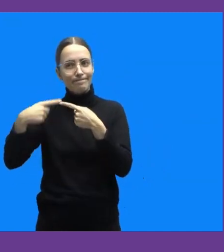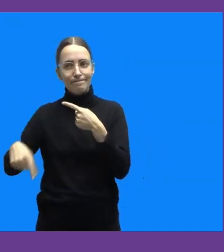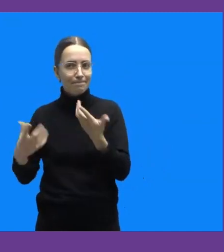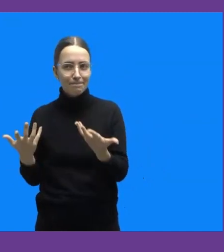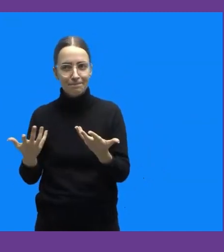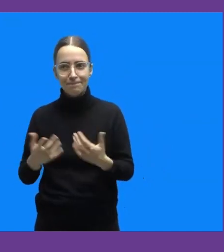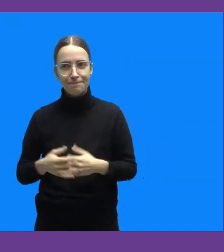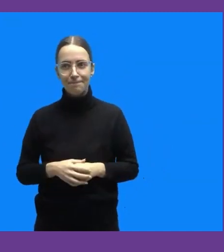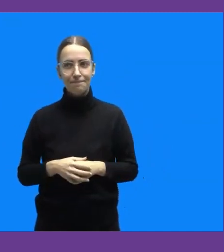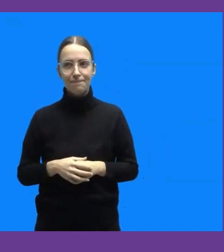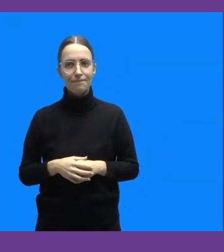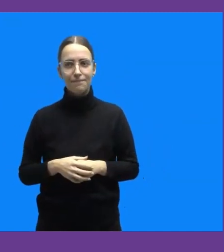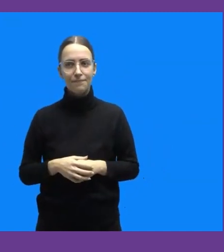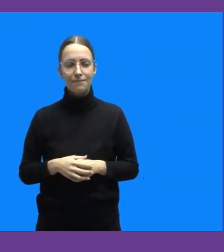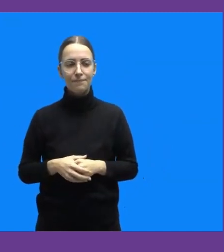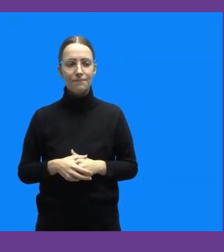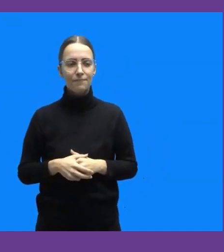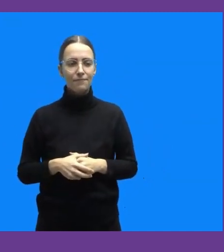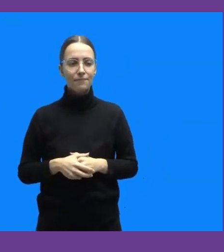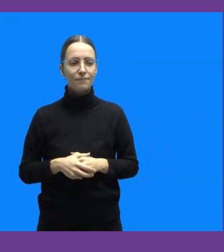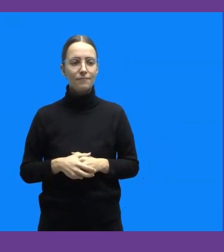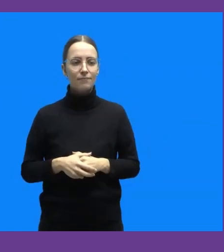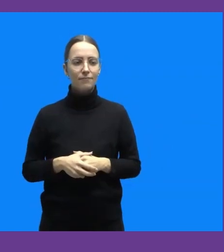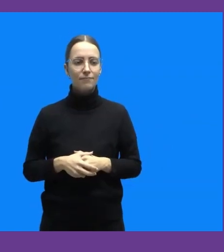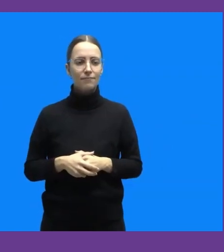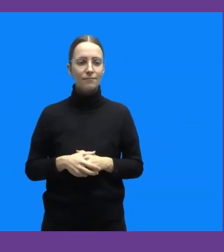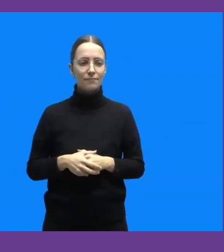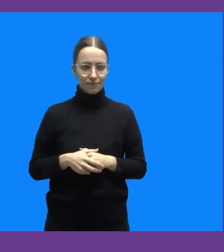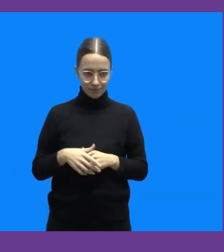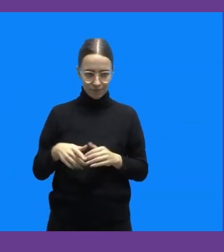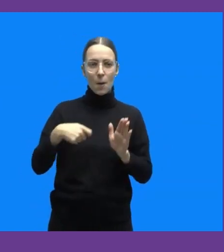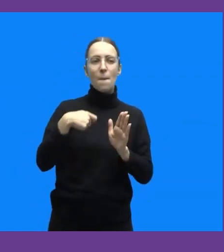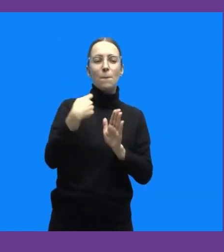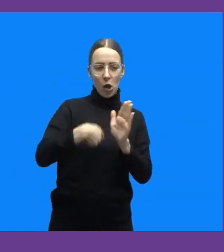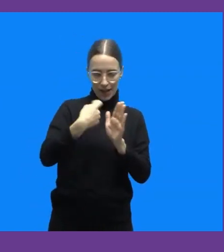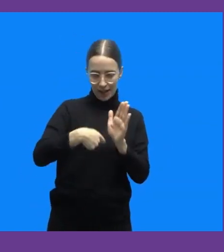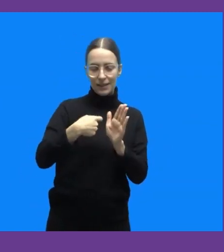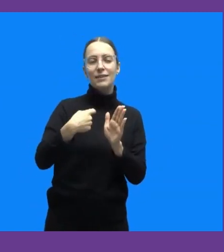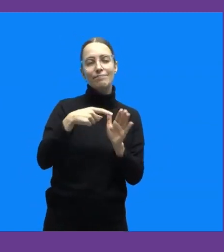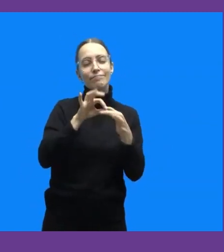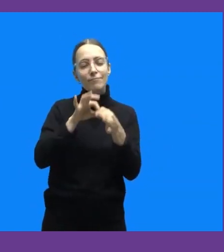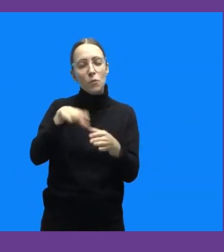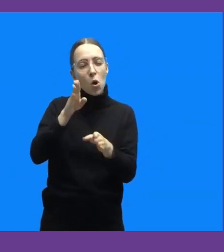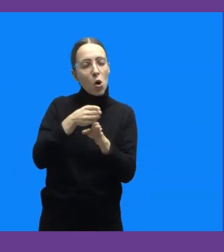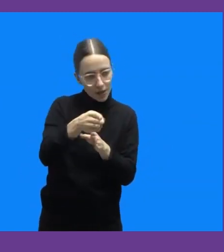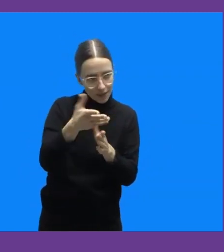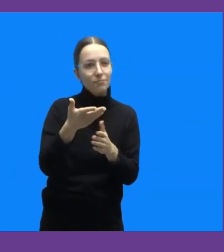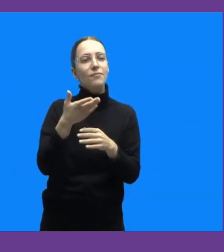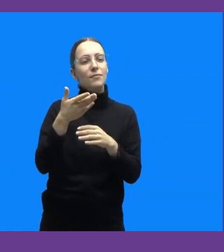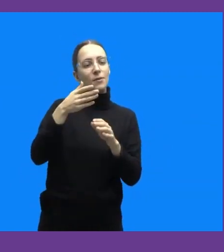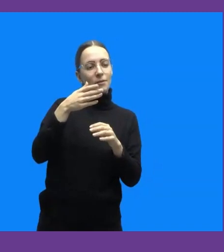focused on interview techniques, CVs, that type of thing, but it also provided employment placement to those students on the